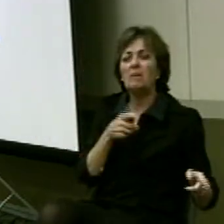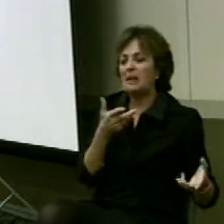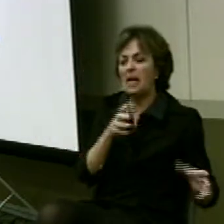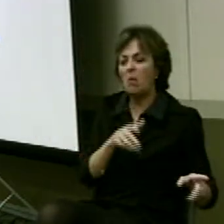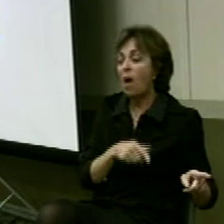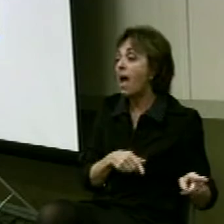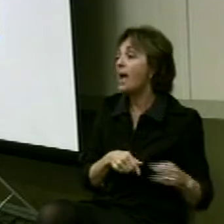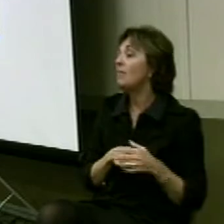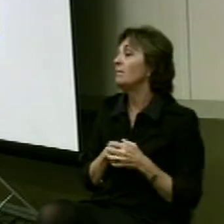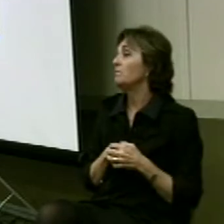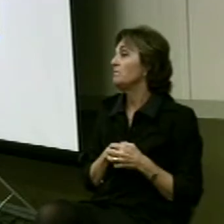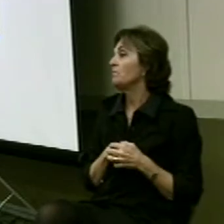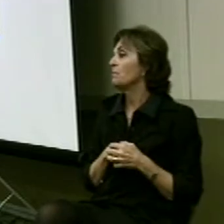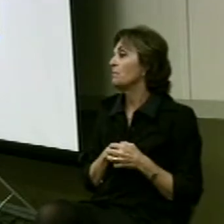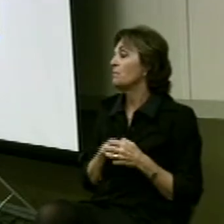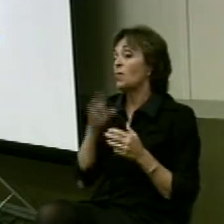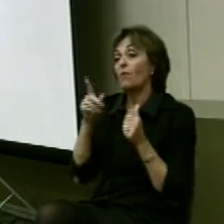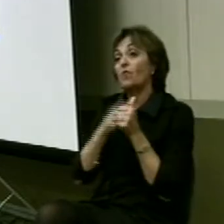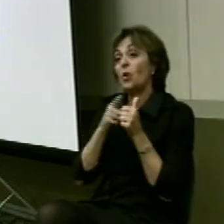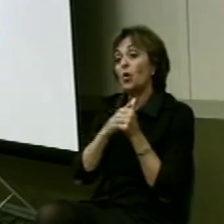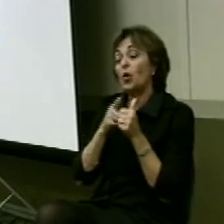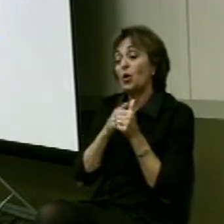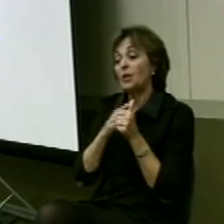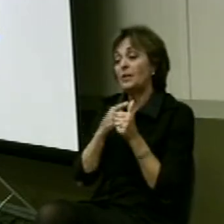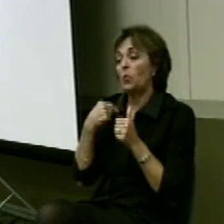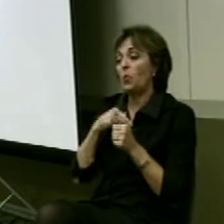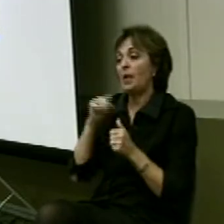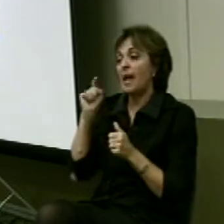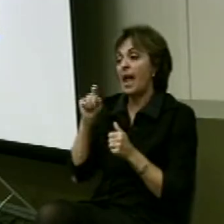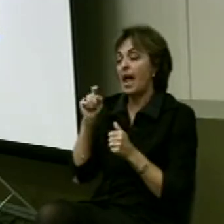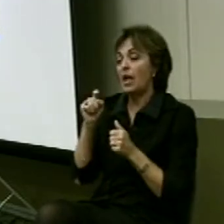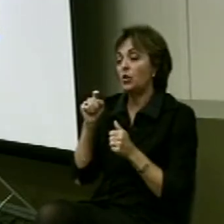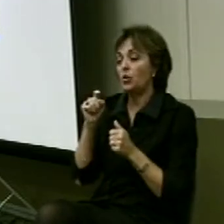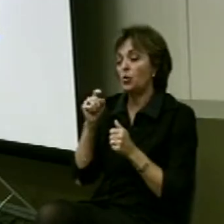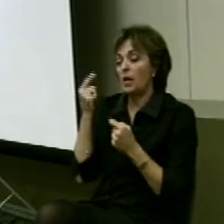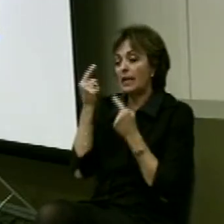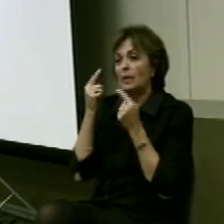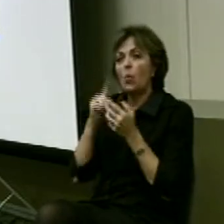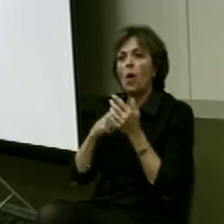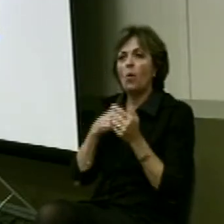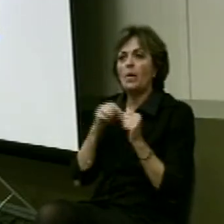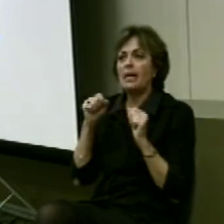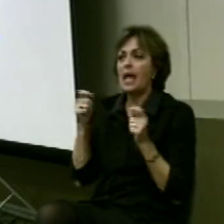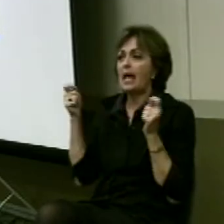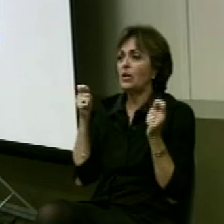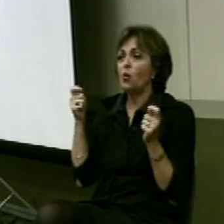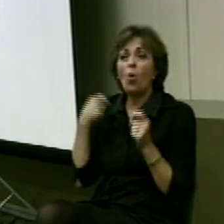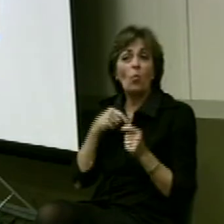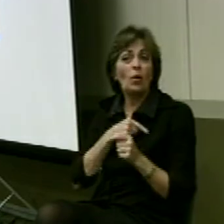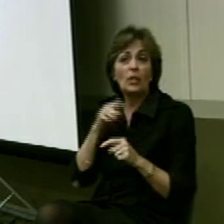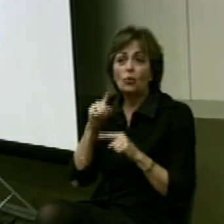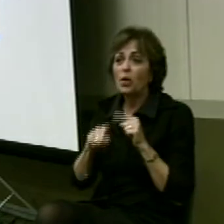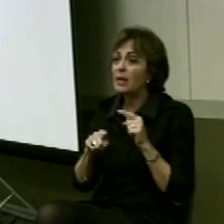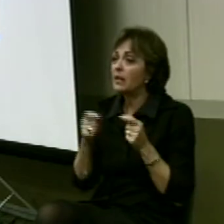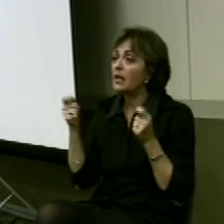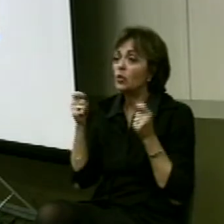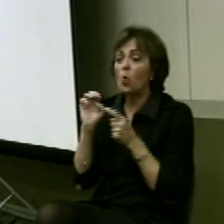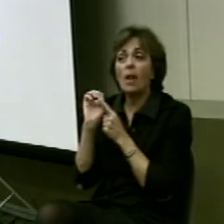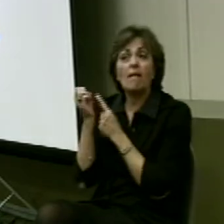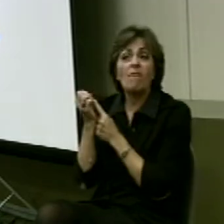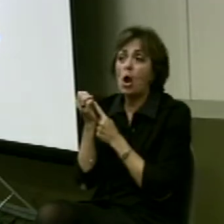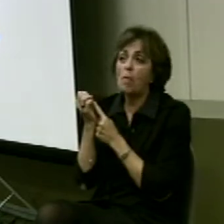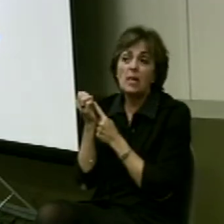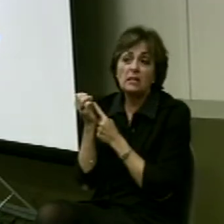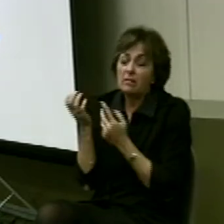there. So we had to, first of all, take into the things we could control. We couldn't control